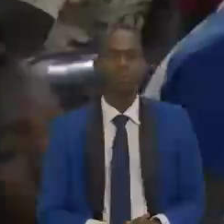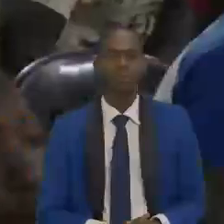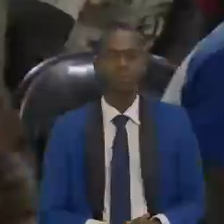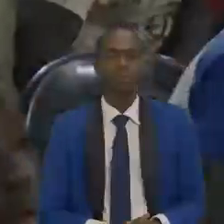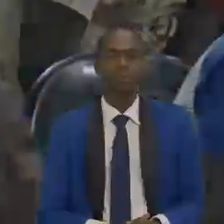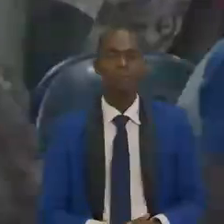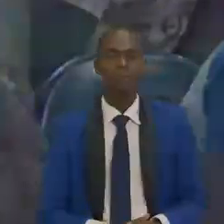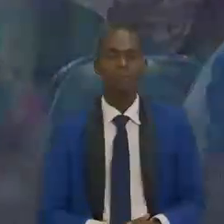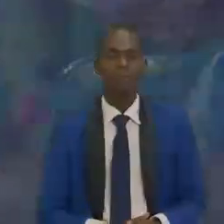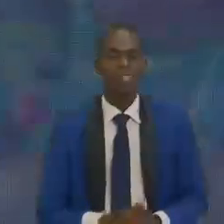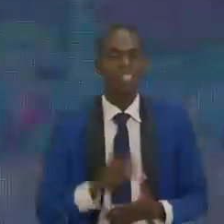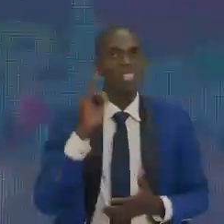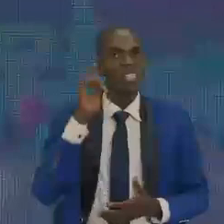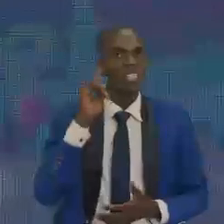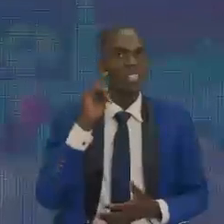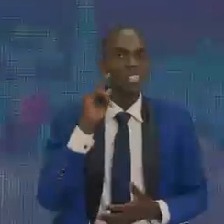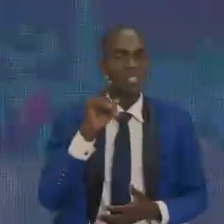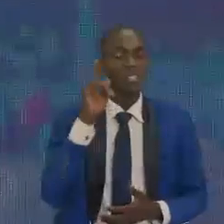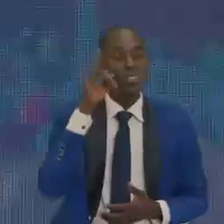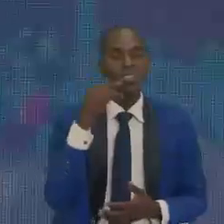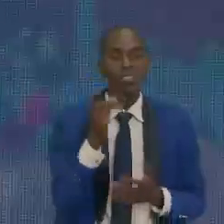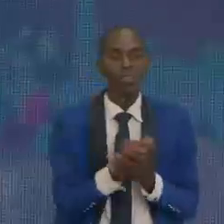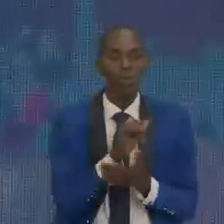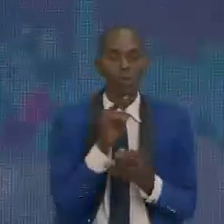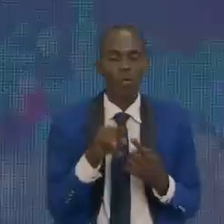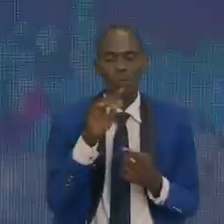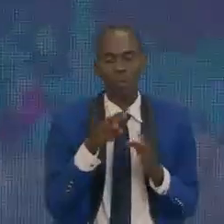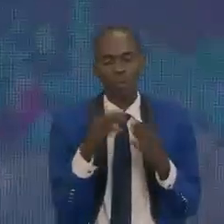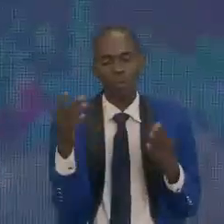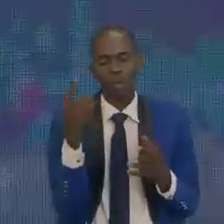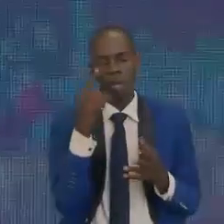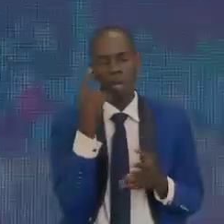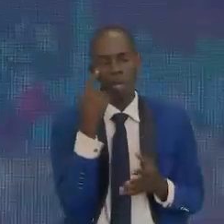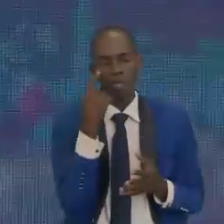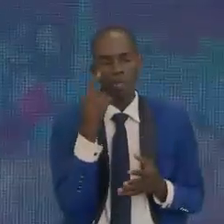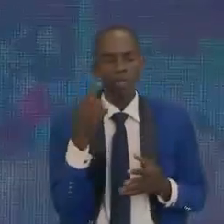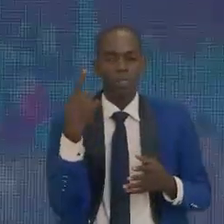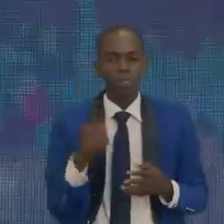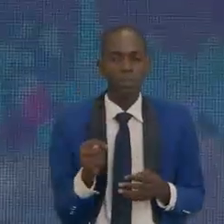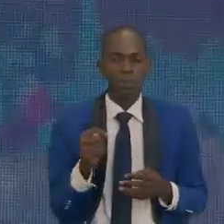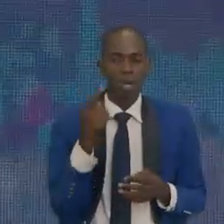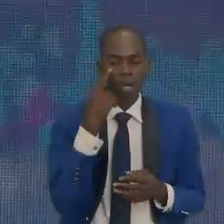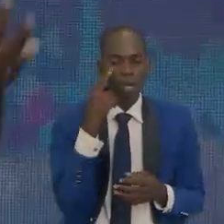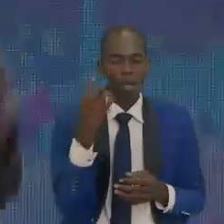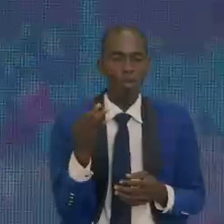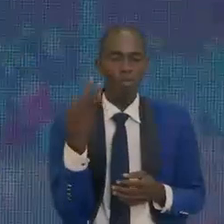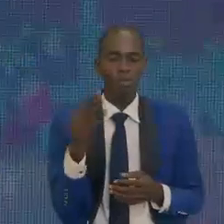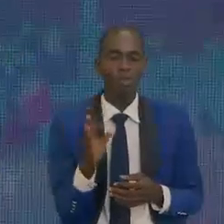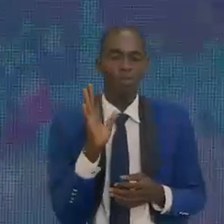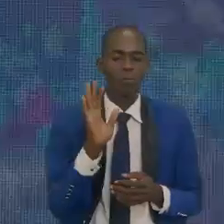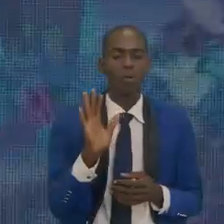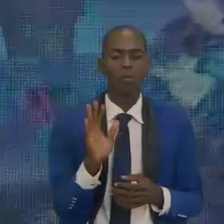He says when you open your eyes, the eyes of your mind, the eyes of